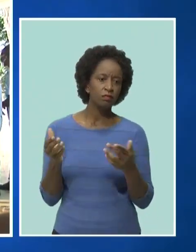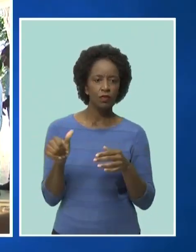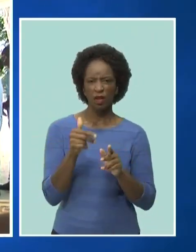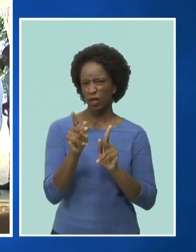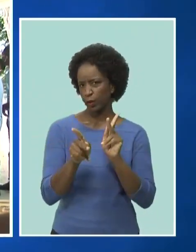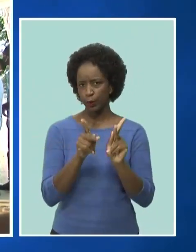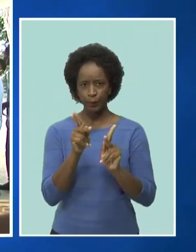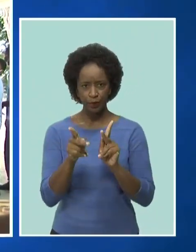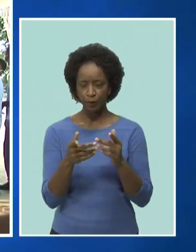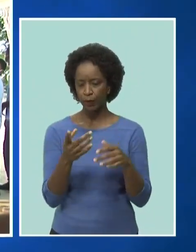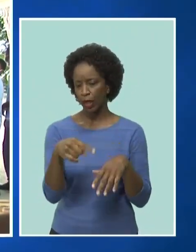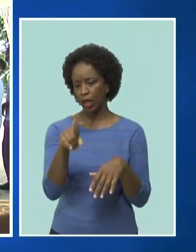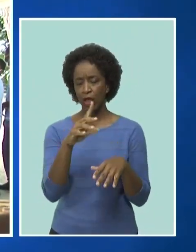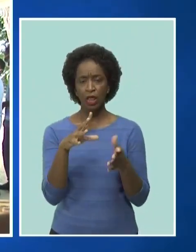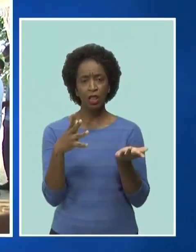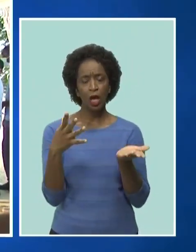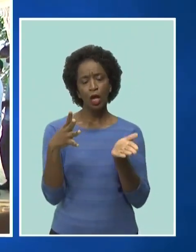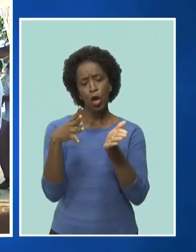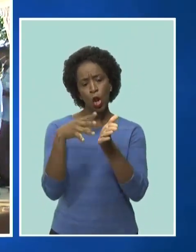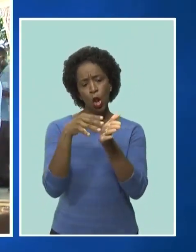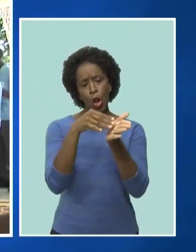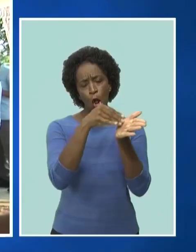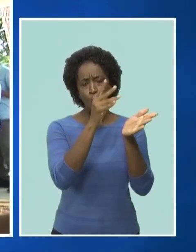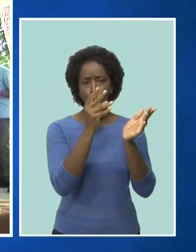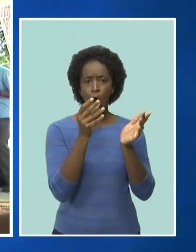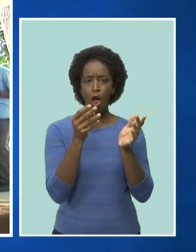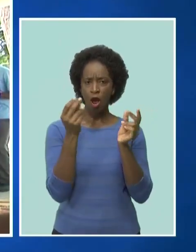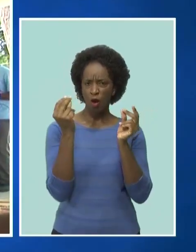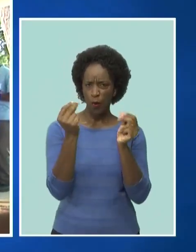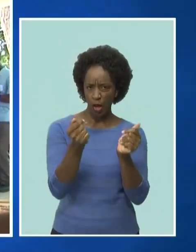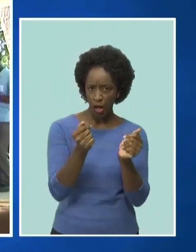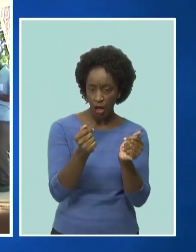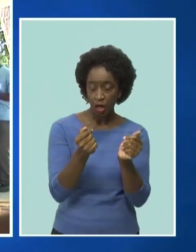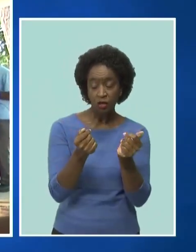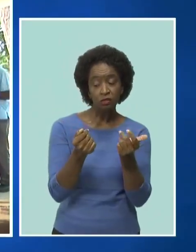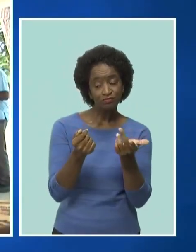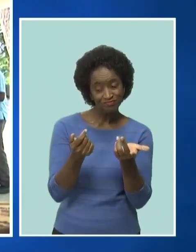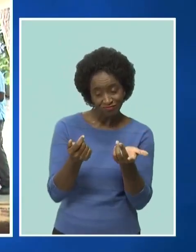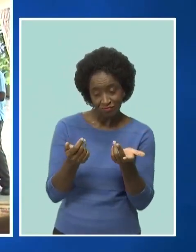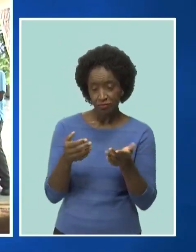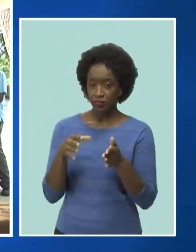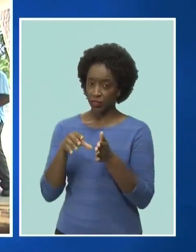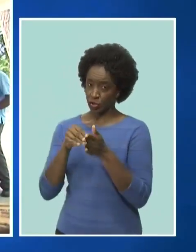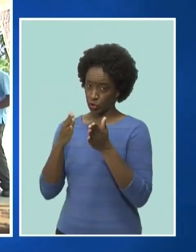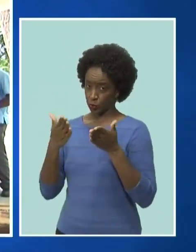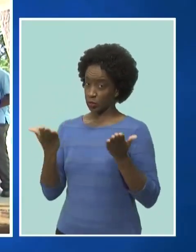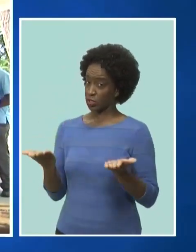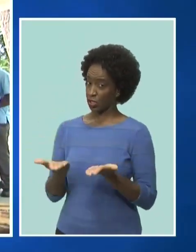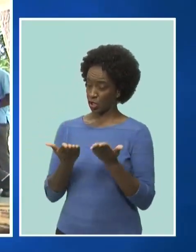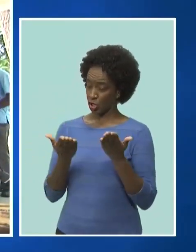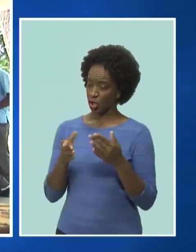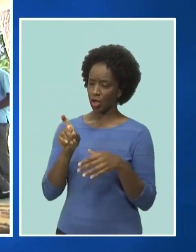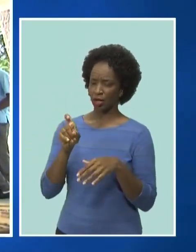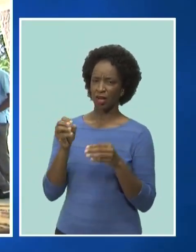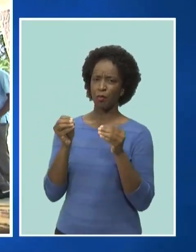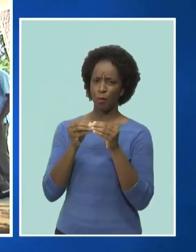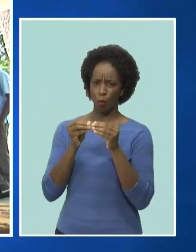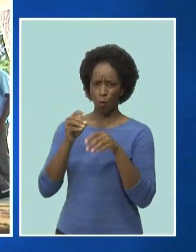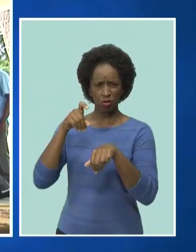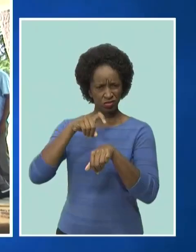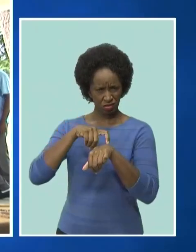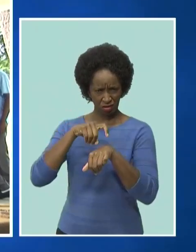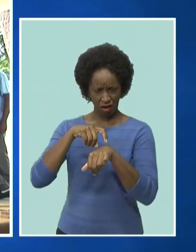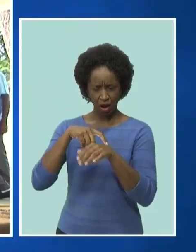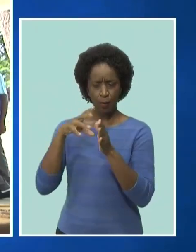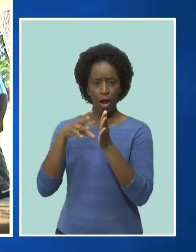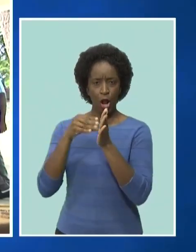in maybe 2 or 3 tries. Maybe it might take our children a little longer, but when they get it,